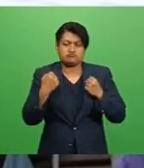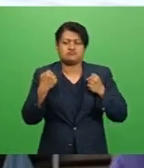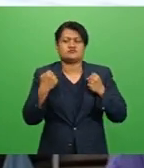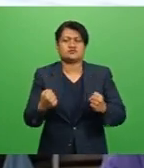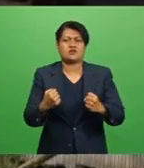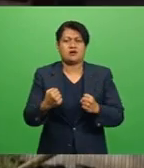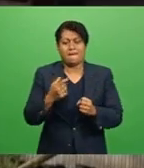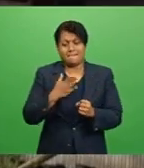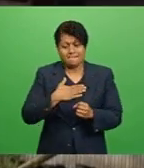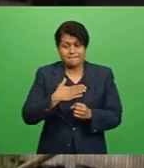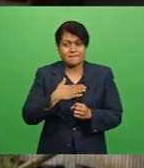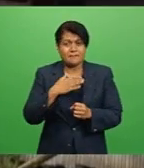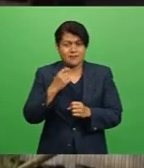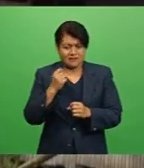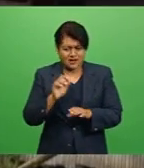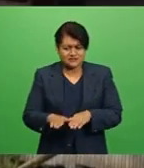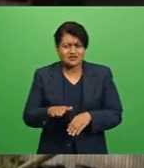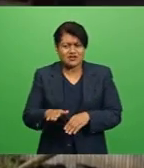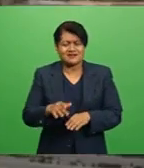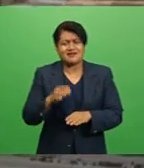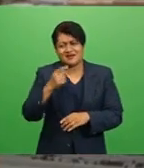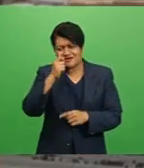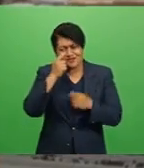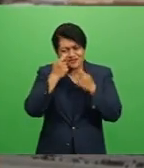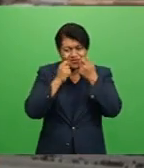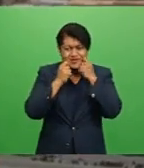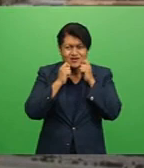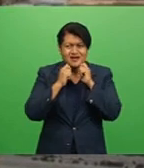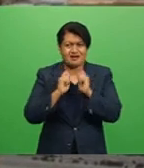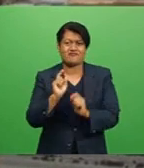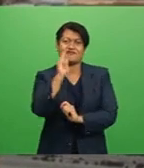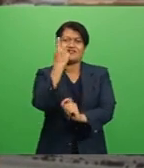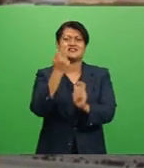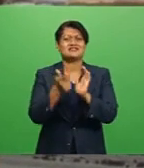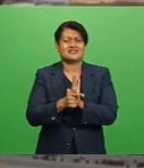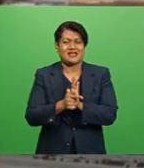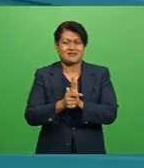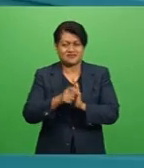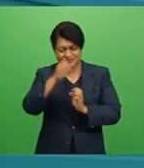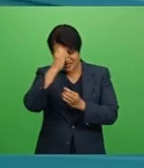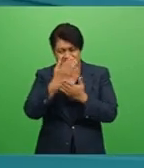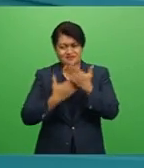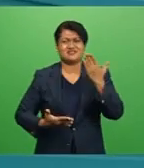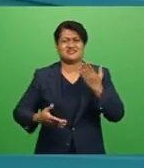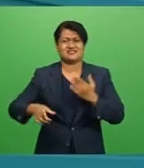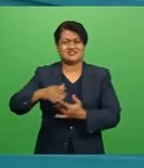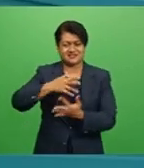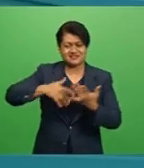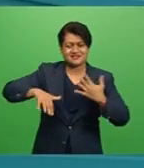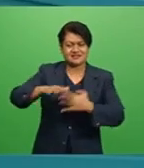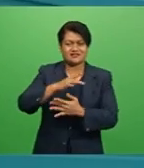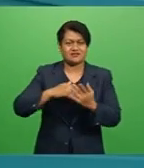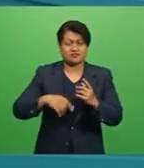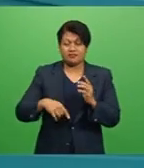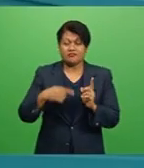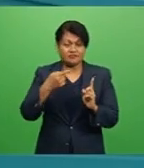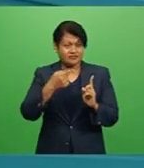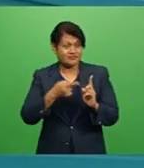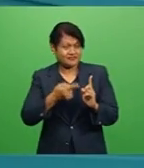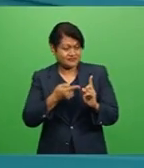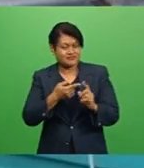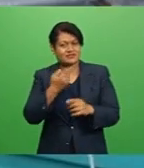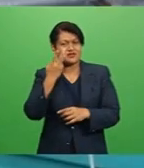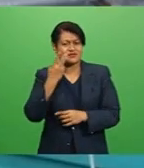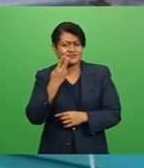of my kids was crying as it's the first time for him to experience such a cyclone. Kaloniviti says she was concerned about